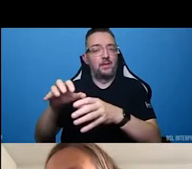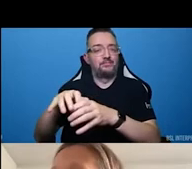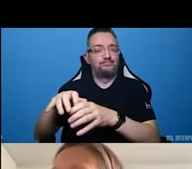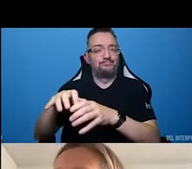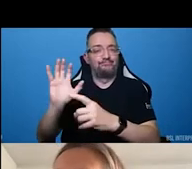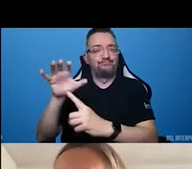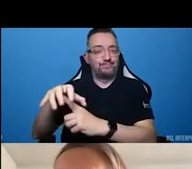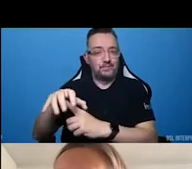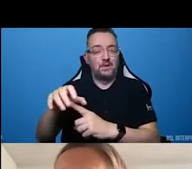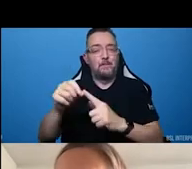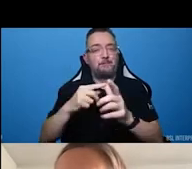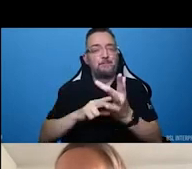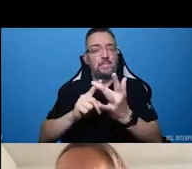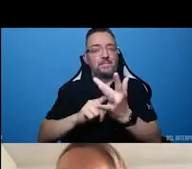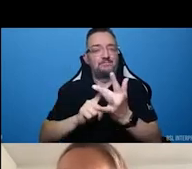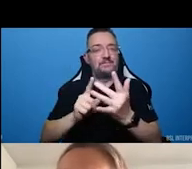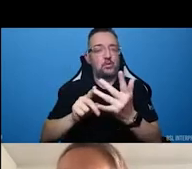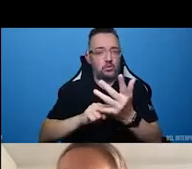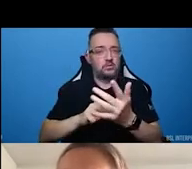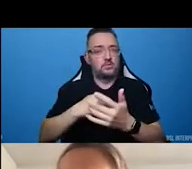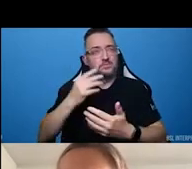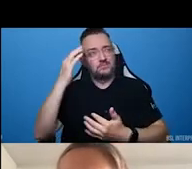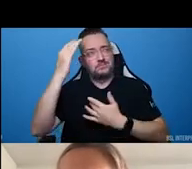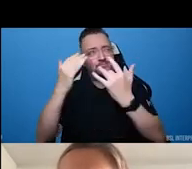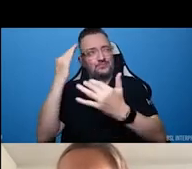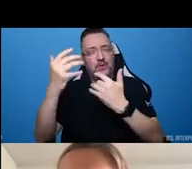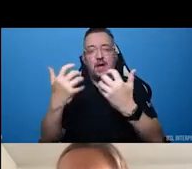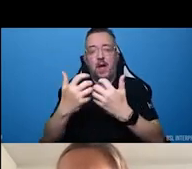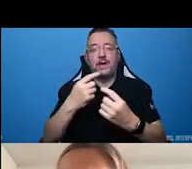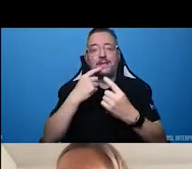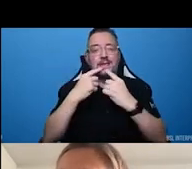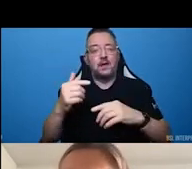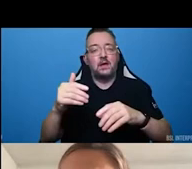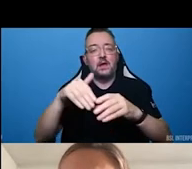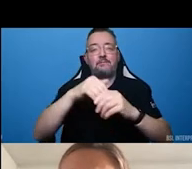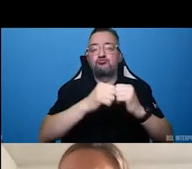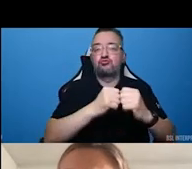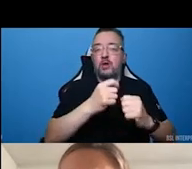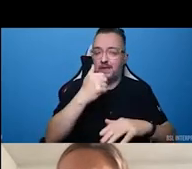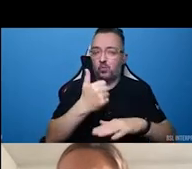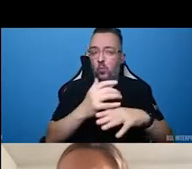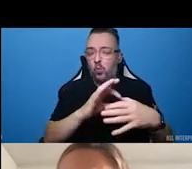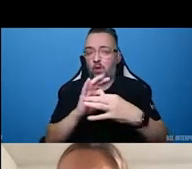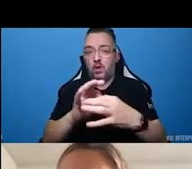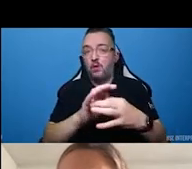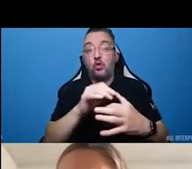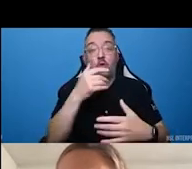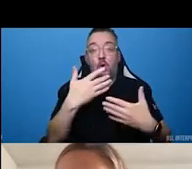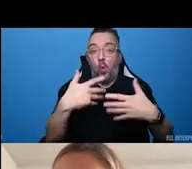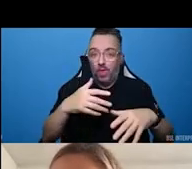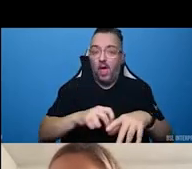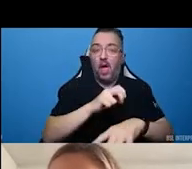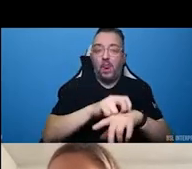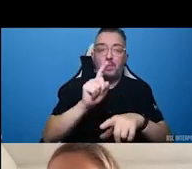illustrate other speculations for how we might live together with data infrastructure, not just in Ireland, but globally moving forward.